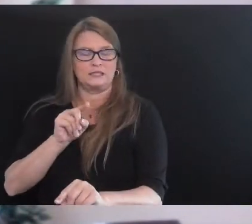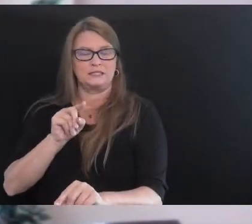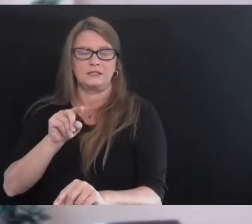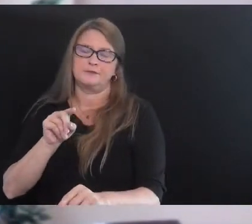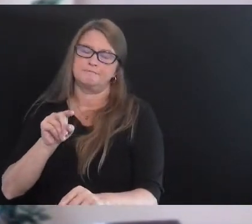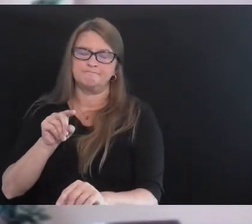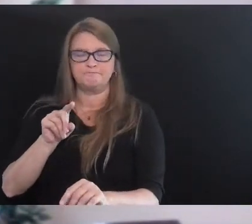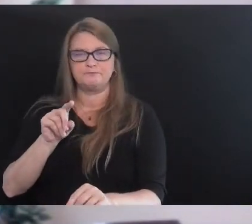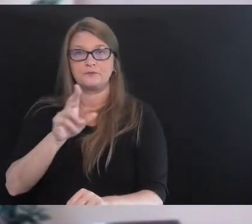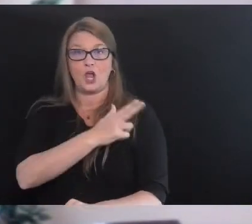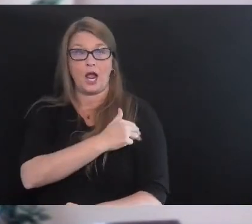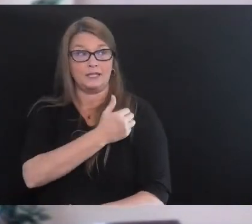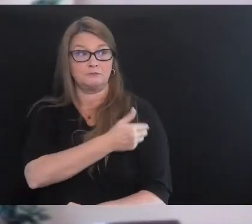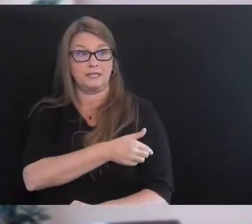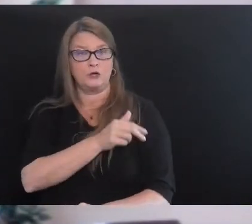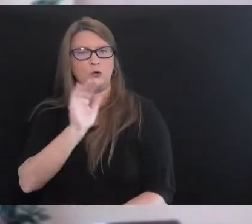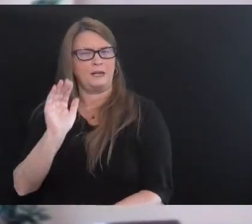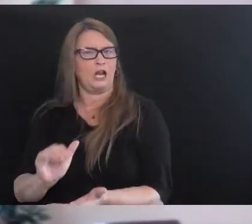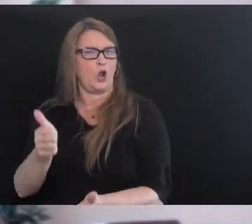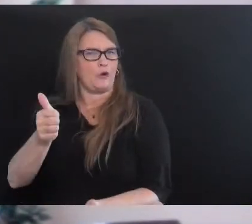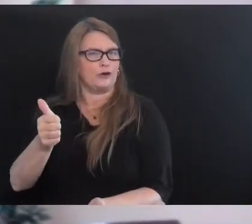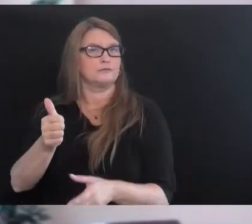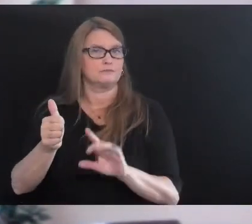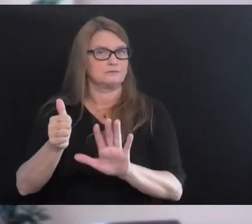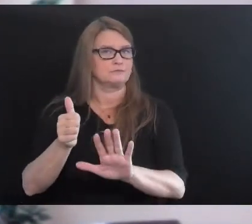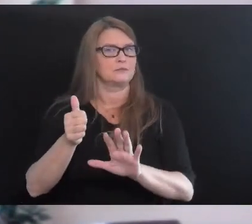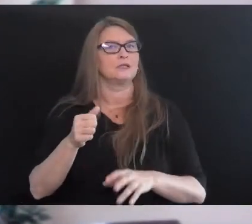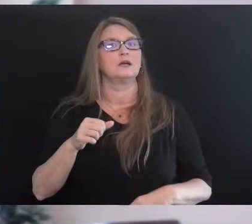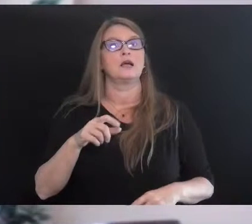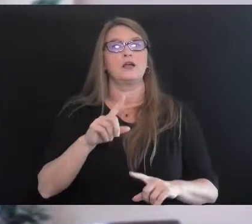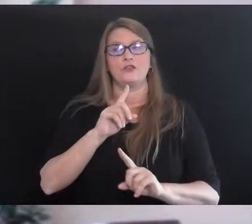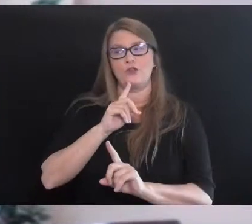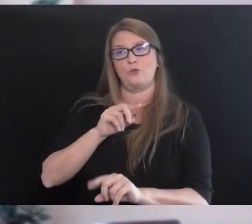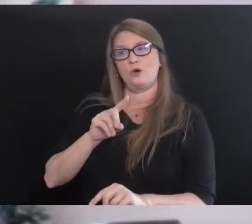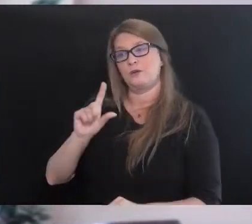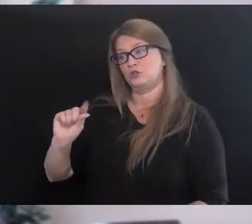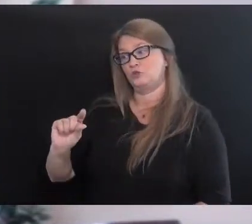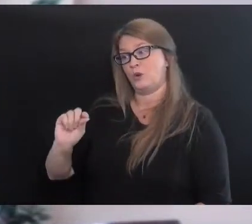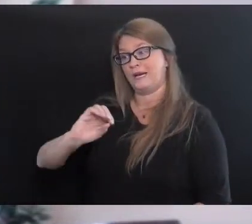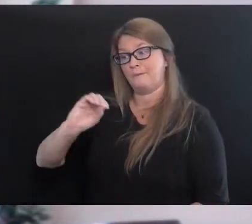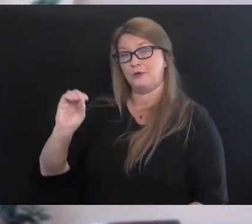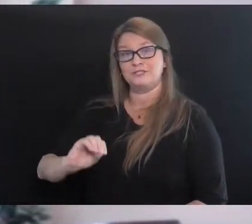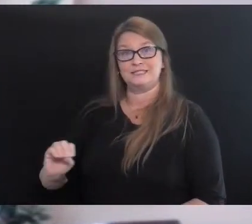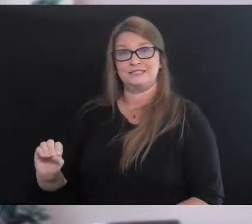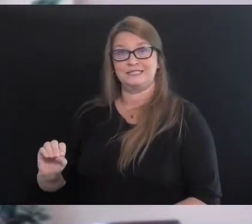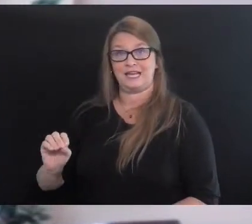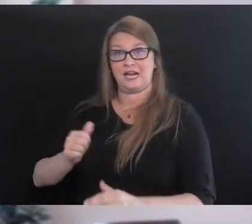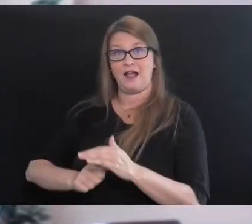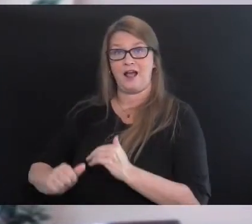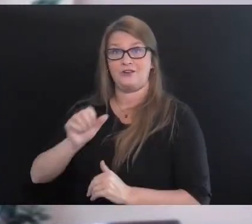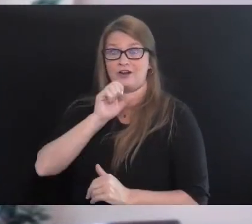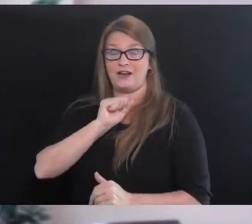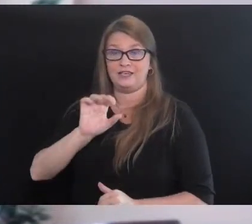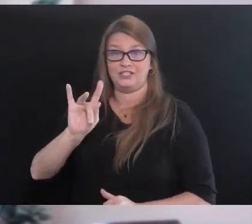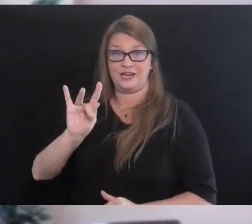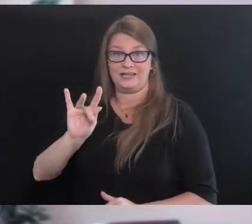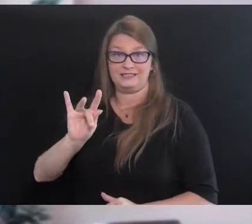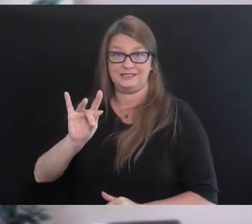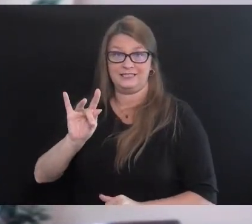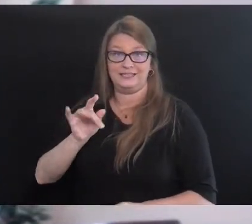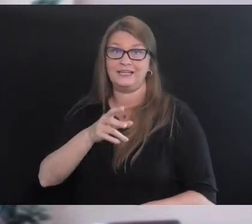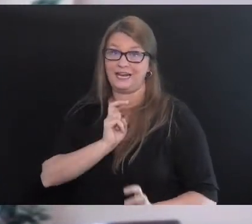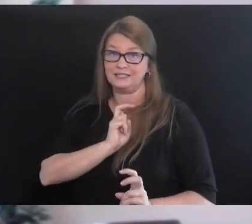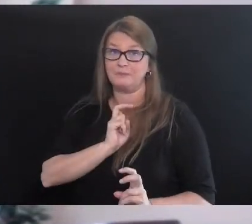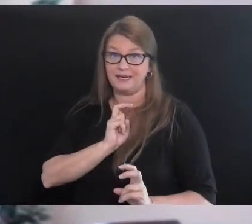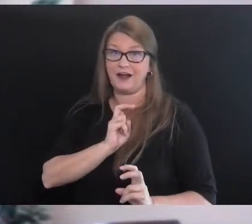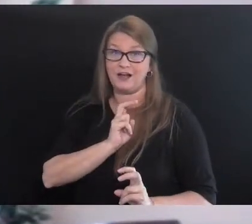of hospitalized people, they are also reporting about 20% increase in the under 18-year-olds that are being hospitalized with